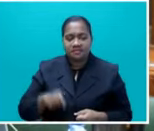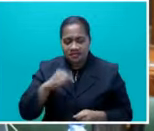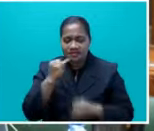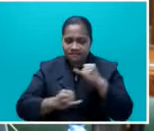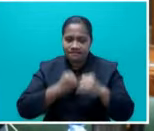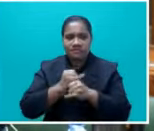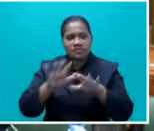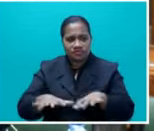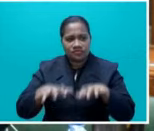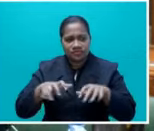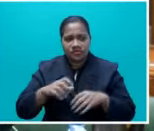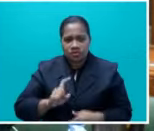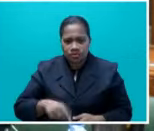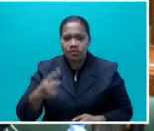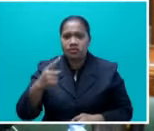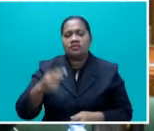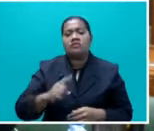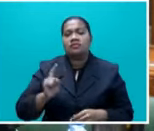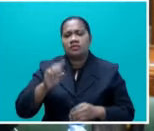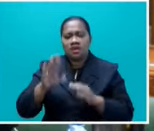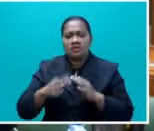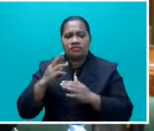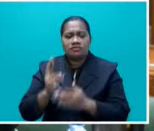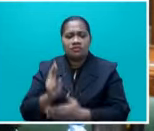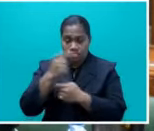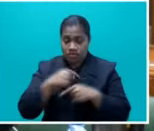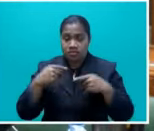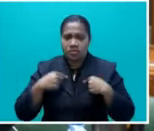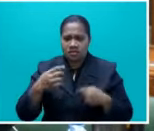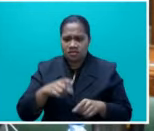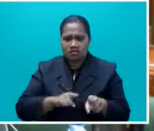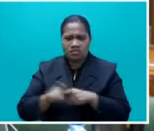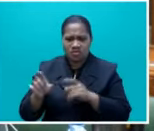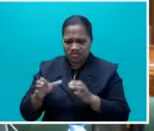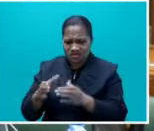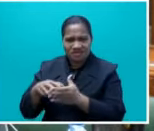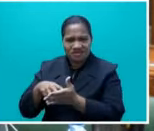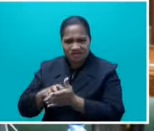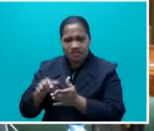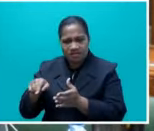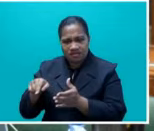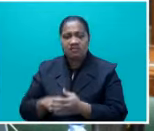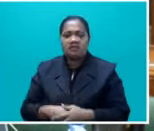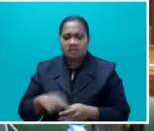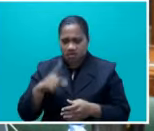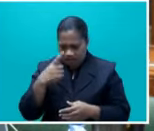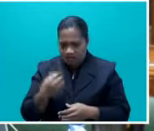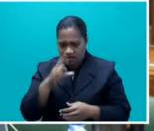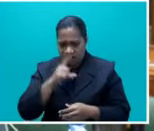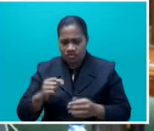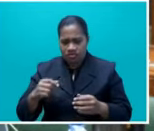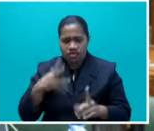to be underrepresented, although we are the most vulnerable and on the front line facing the devastating impact of climate